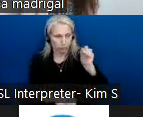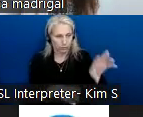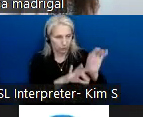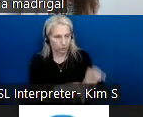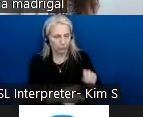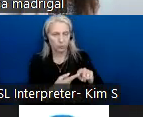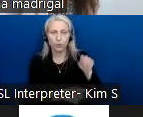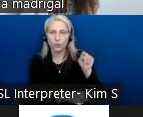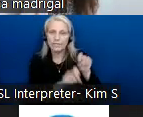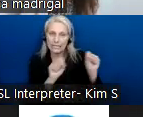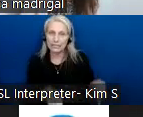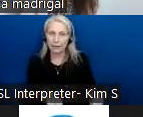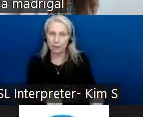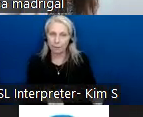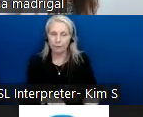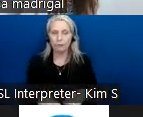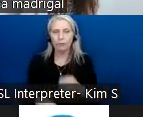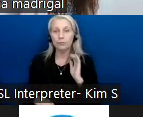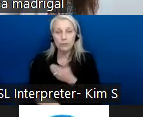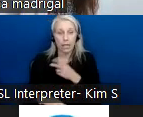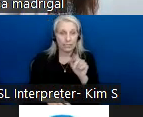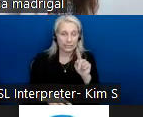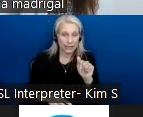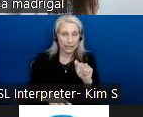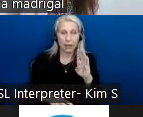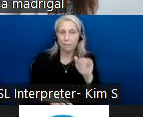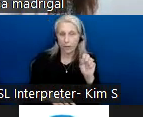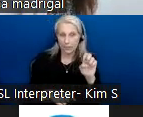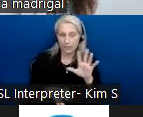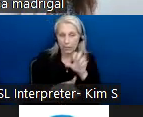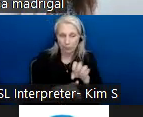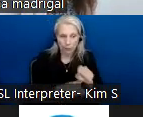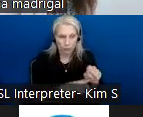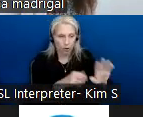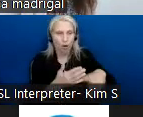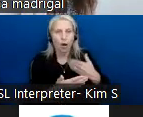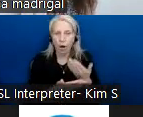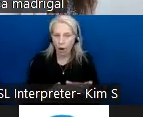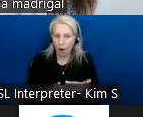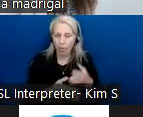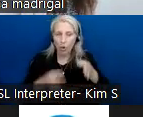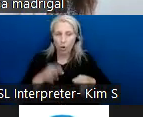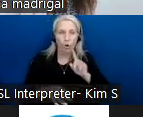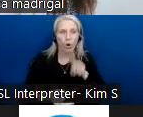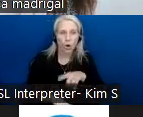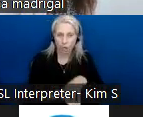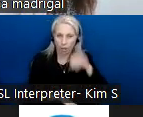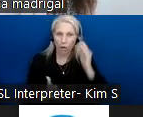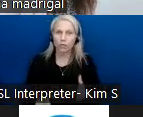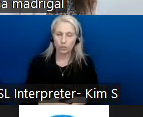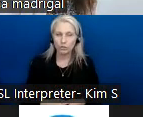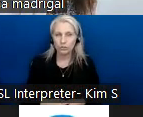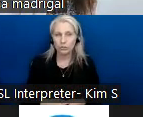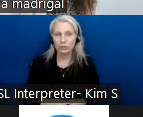into the system. That way, our database can capture all of the court-ordered learners, and then you